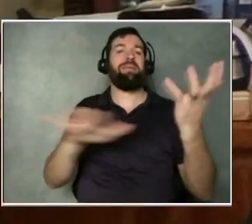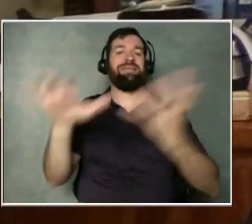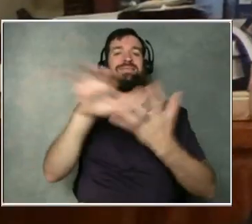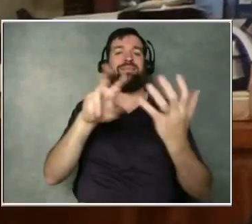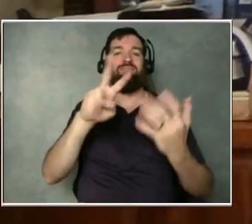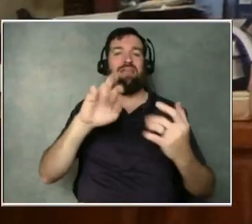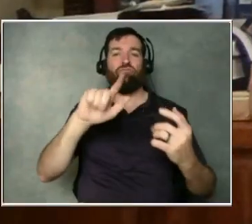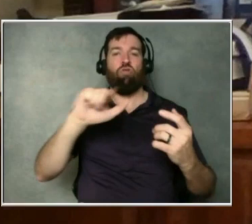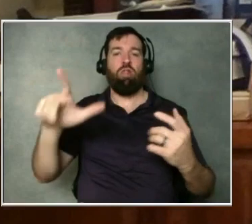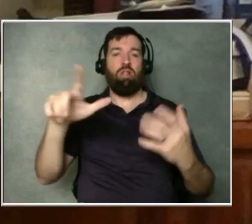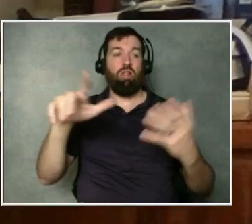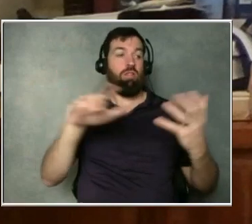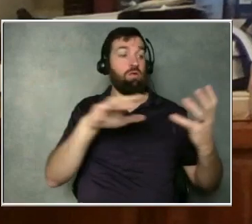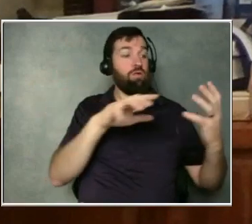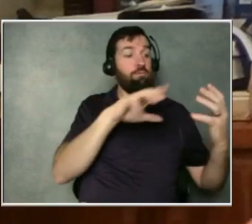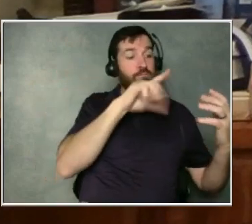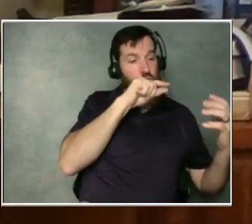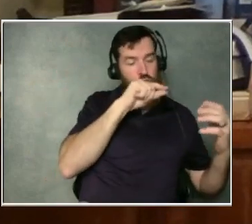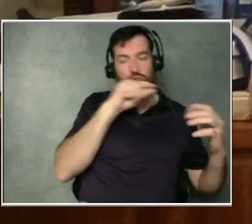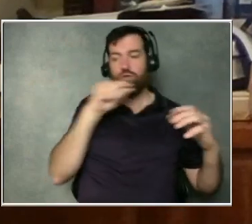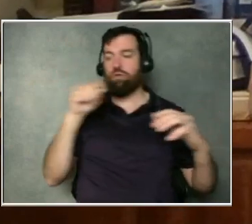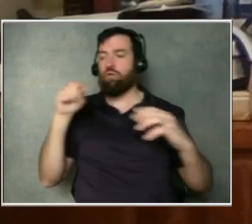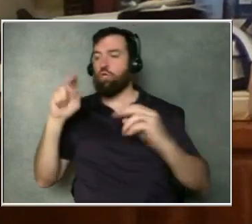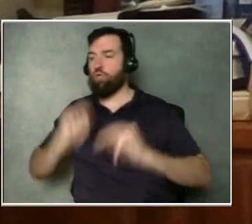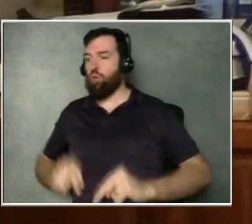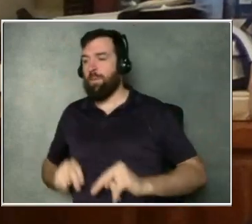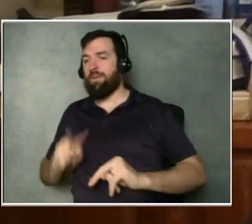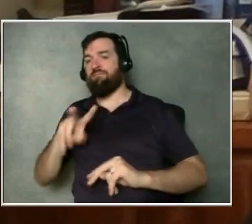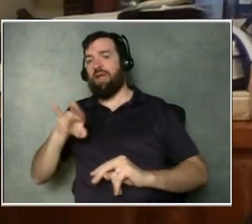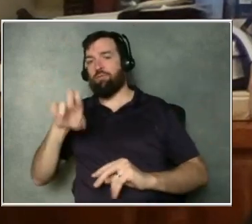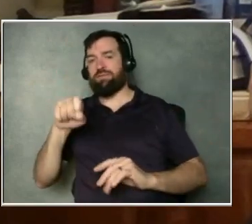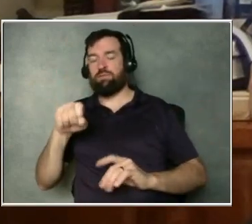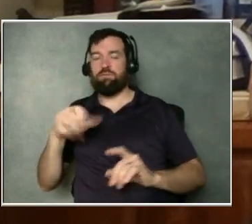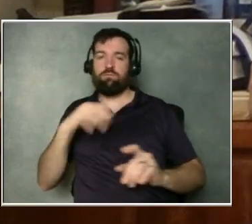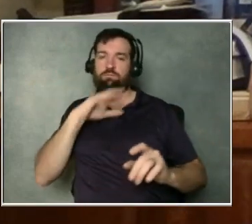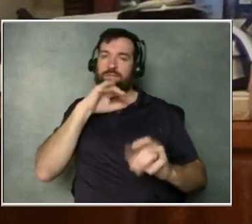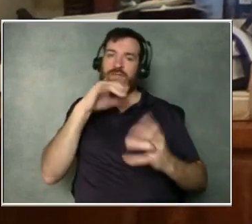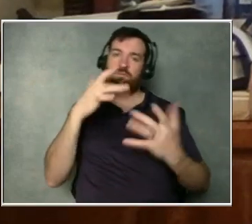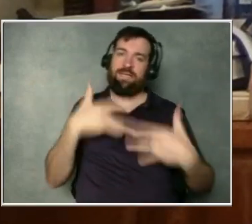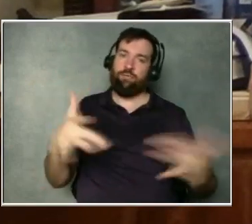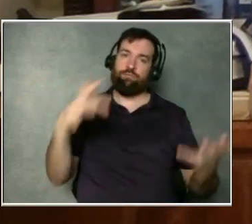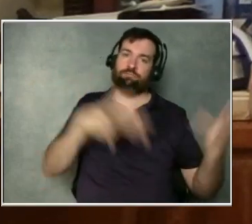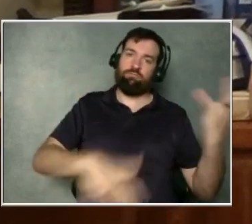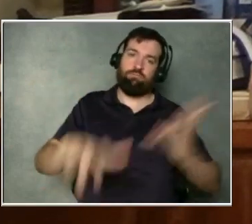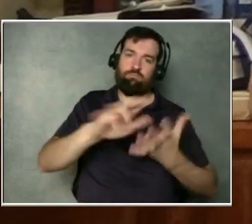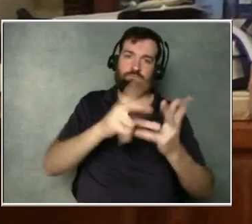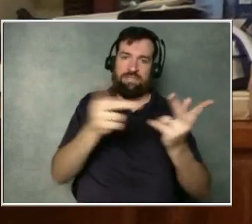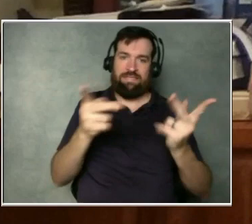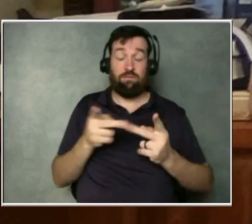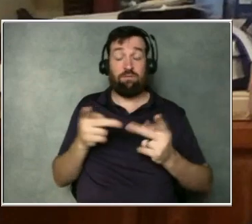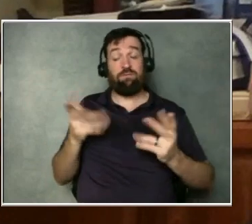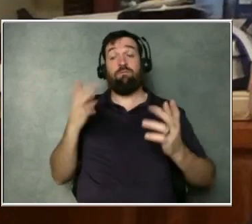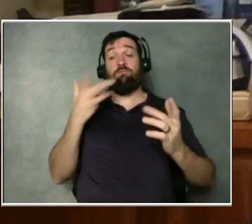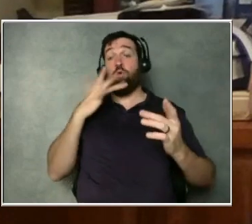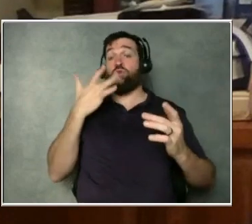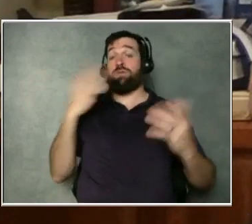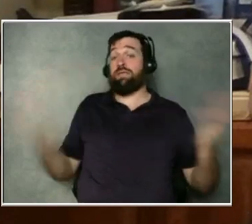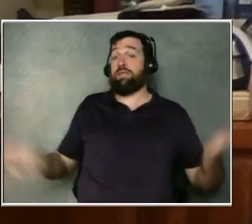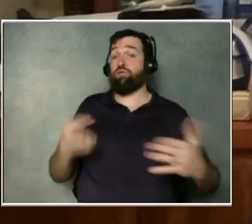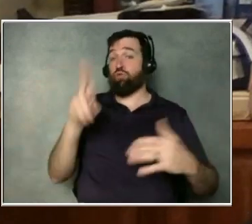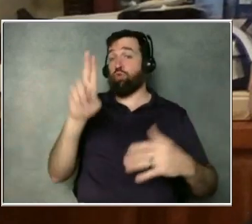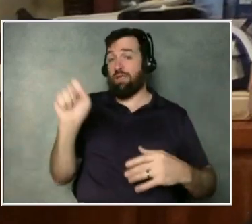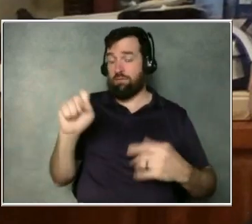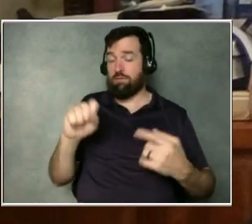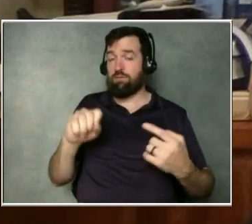between human and avian influenza viruses. And fortunately, at least in the U.S., when